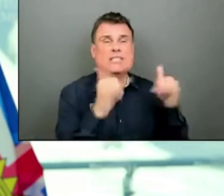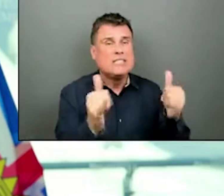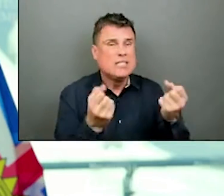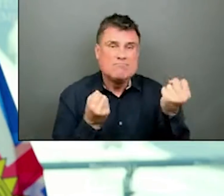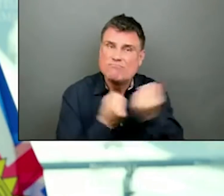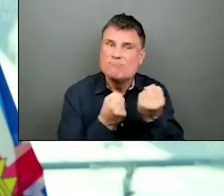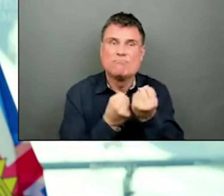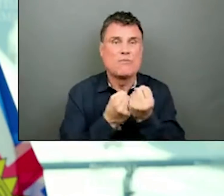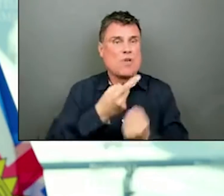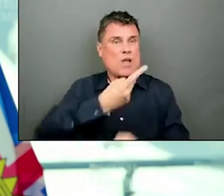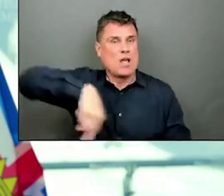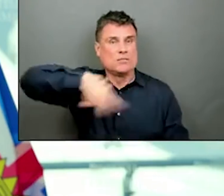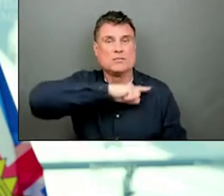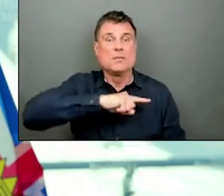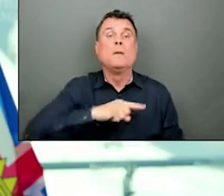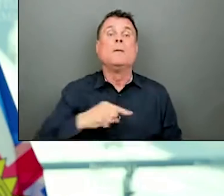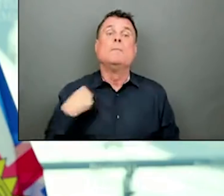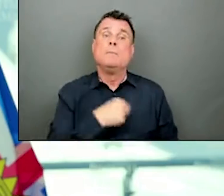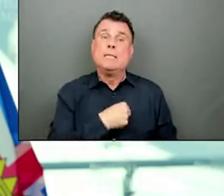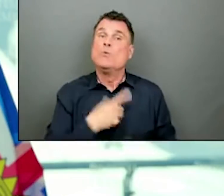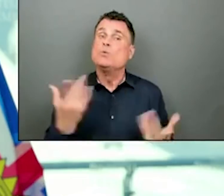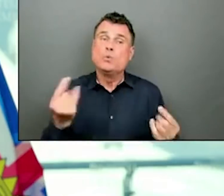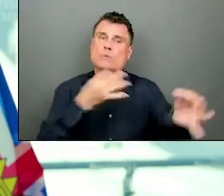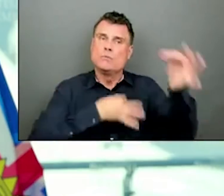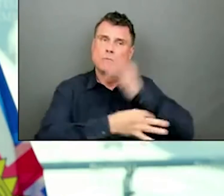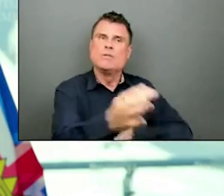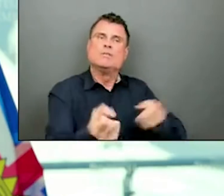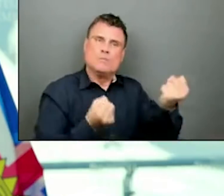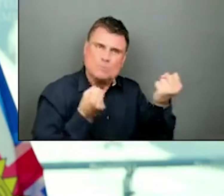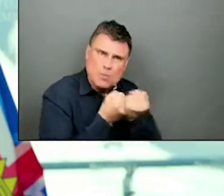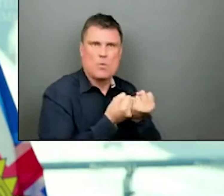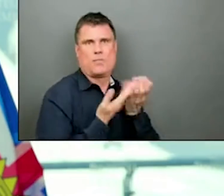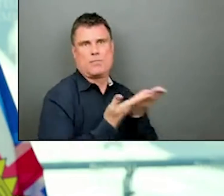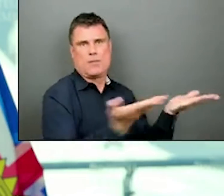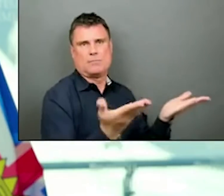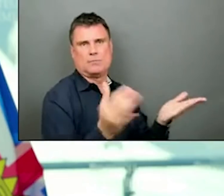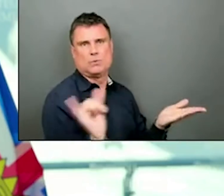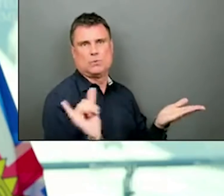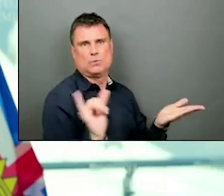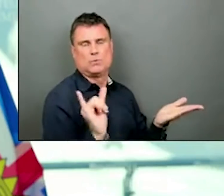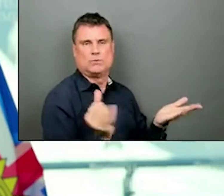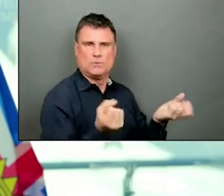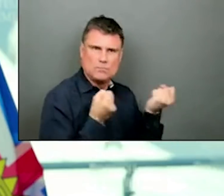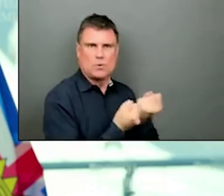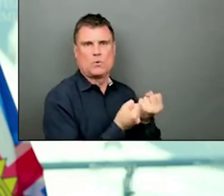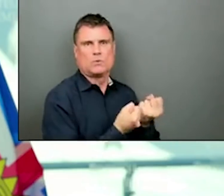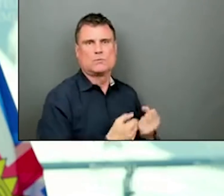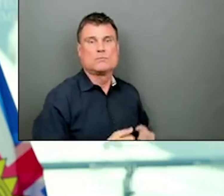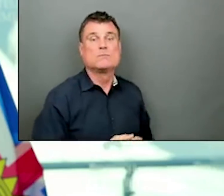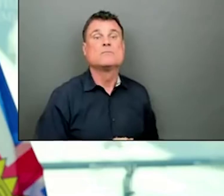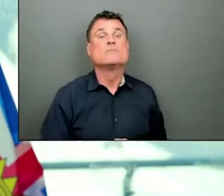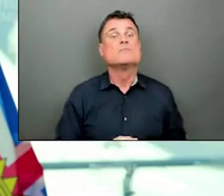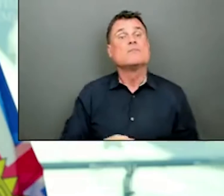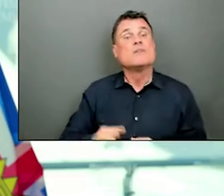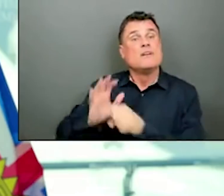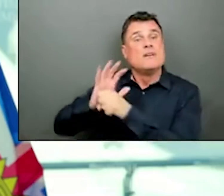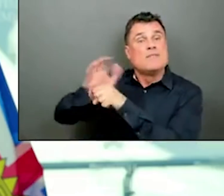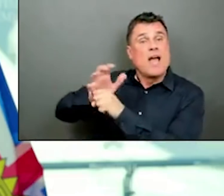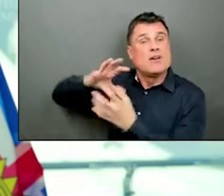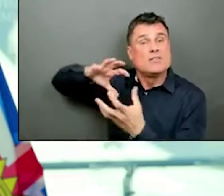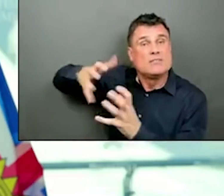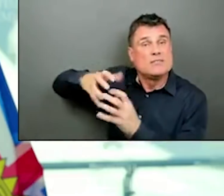show them our support too. This virus has spread by people, and we have said that from the very